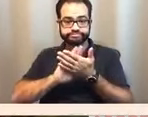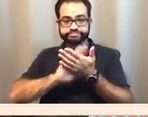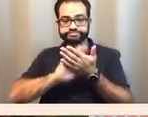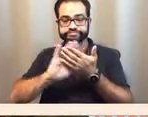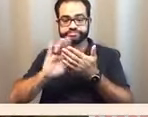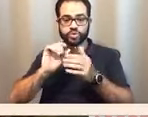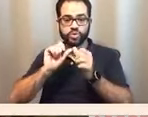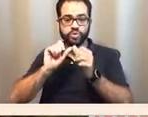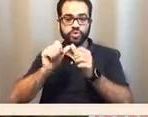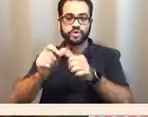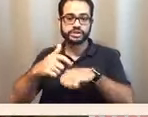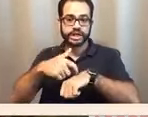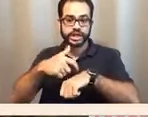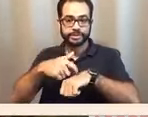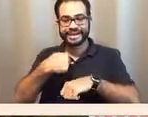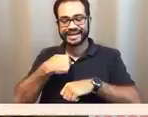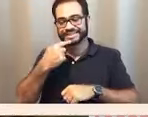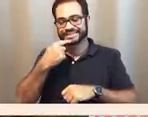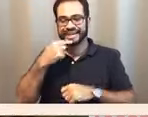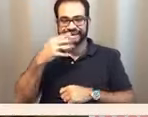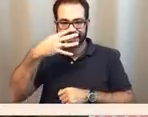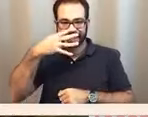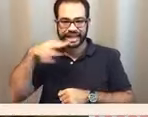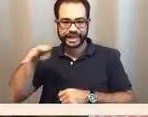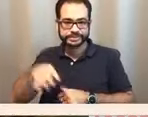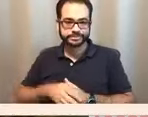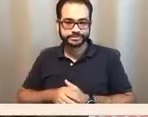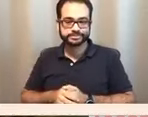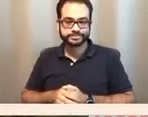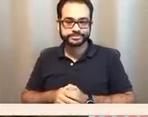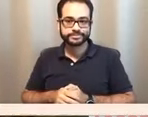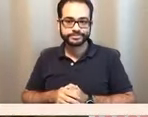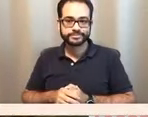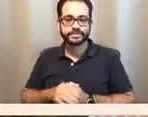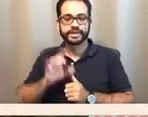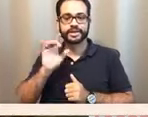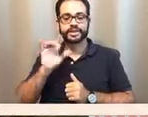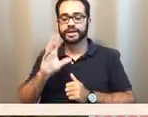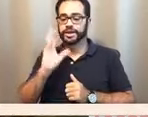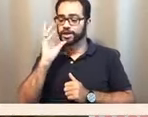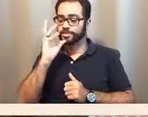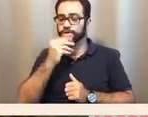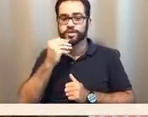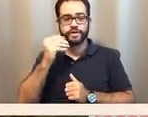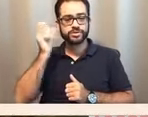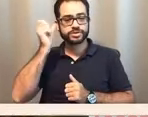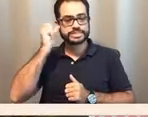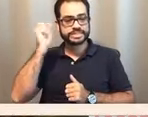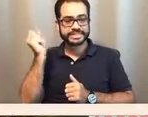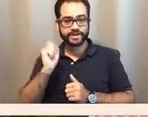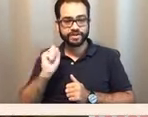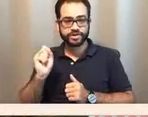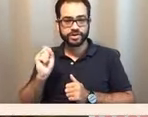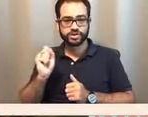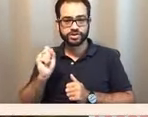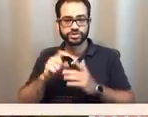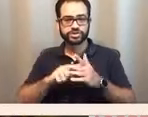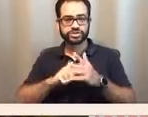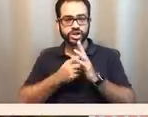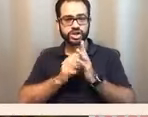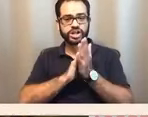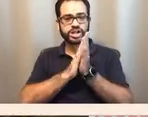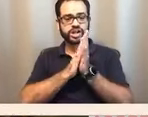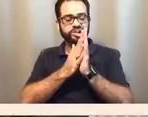and I'd say the word neglect. And that beautiful silver started to